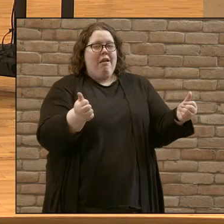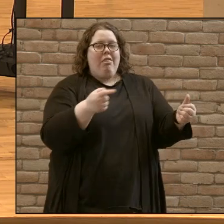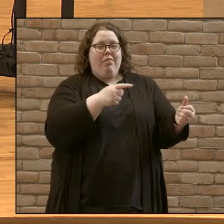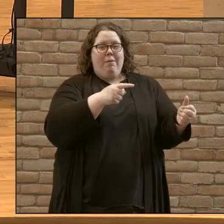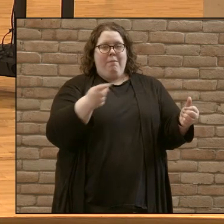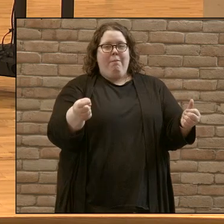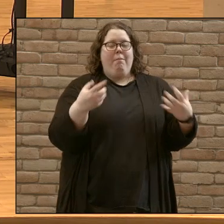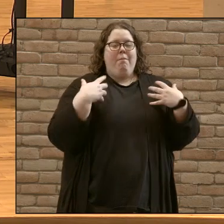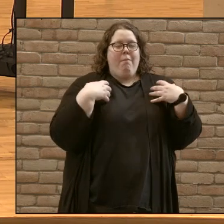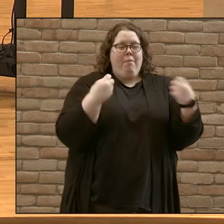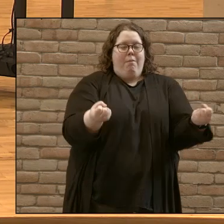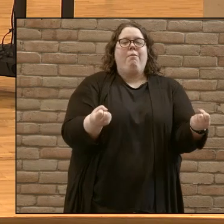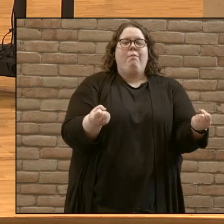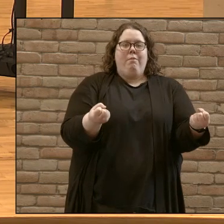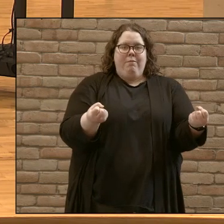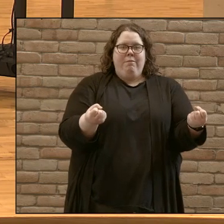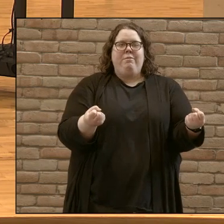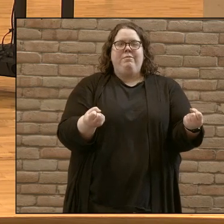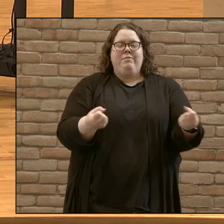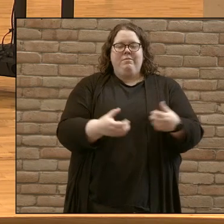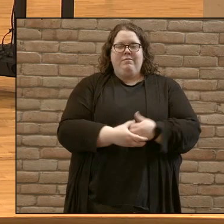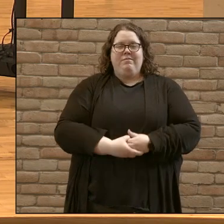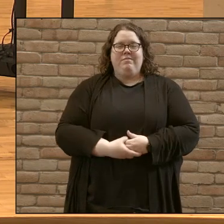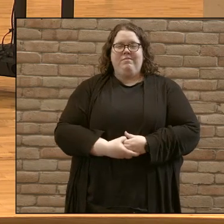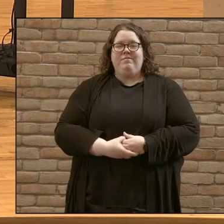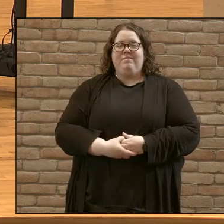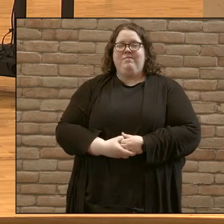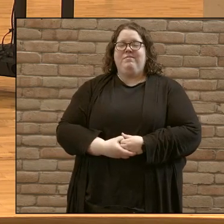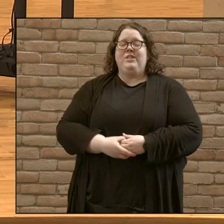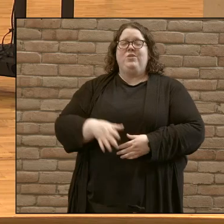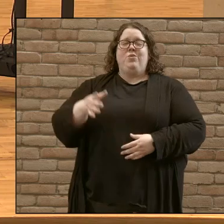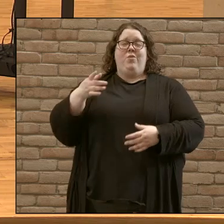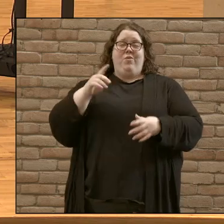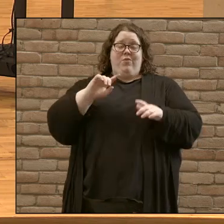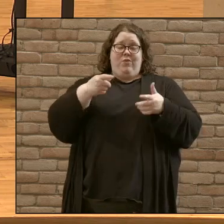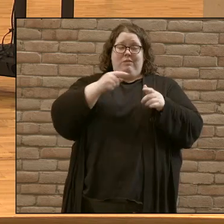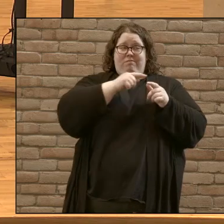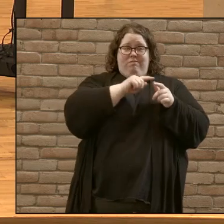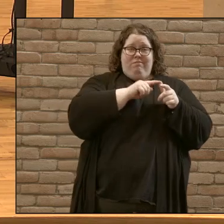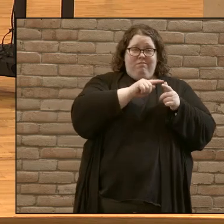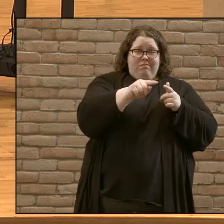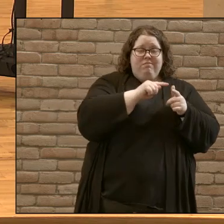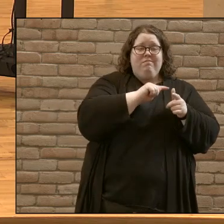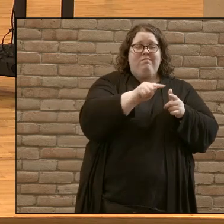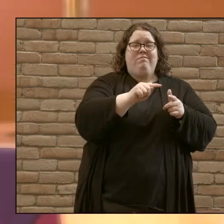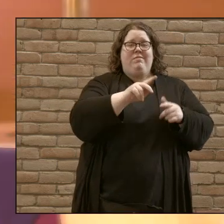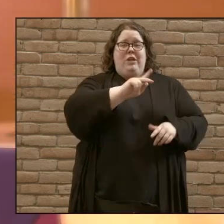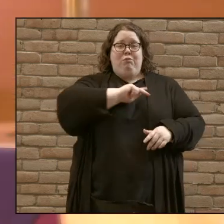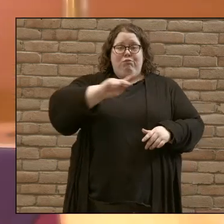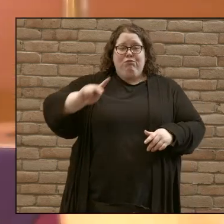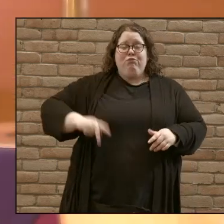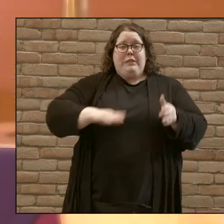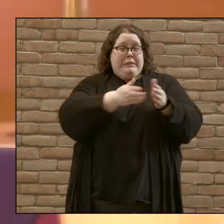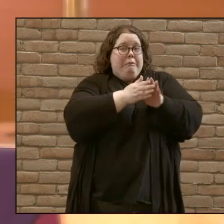sentence. The Prince of Peace, flipping tables, driving out the money changers,